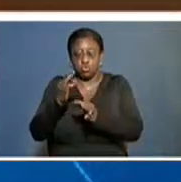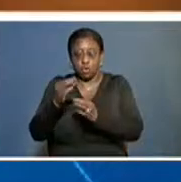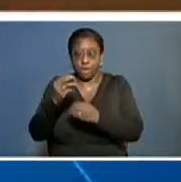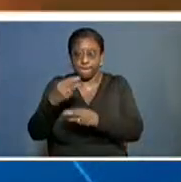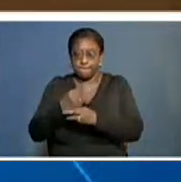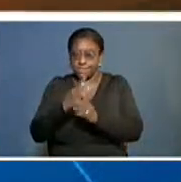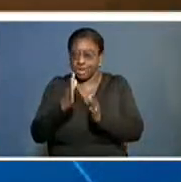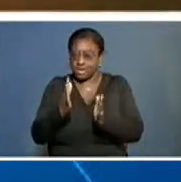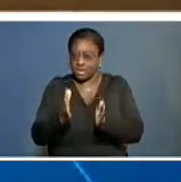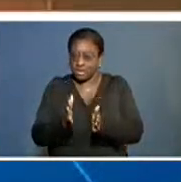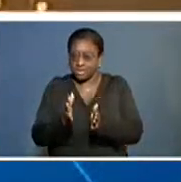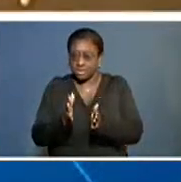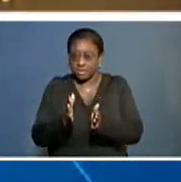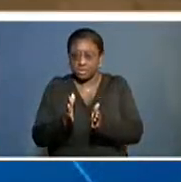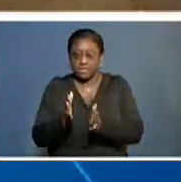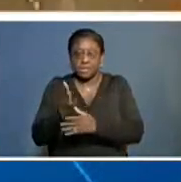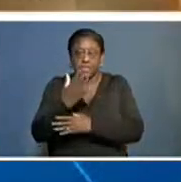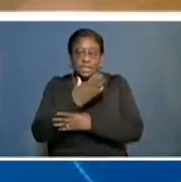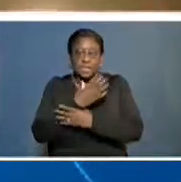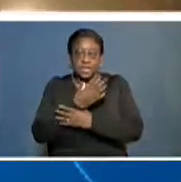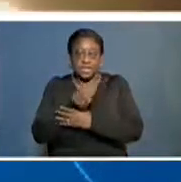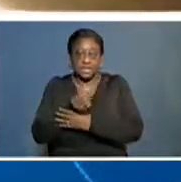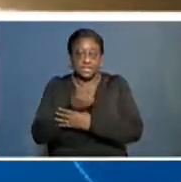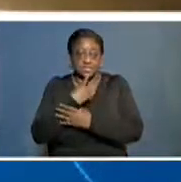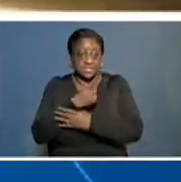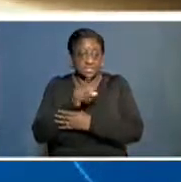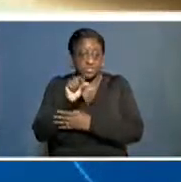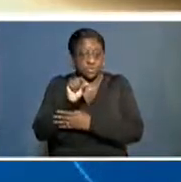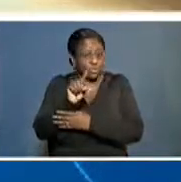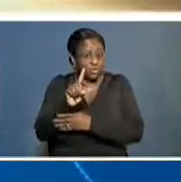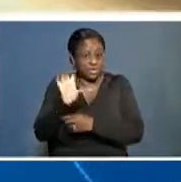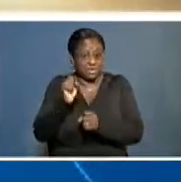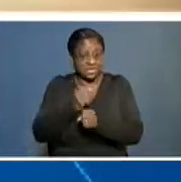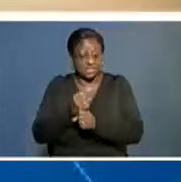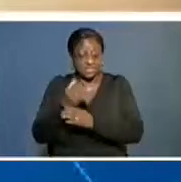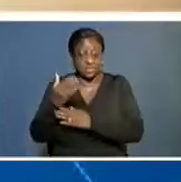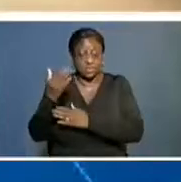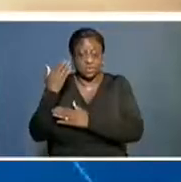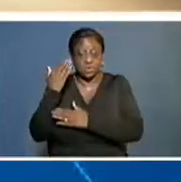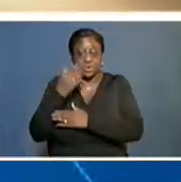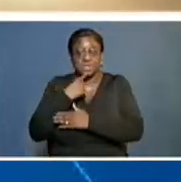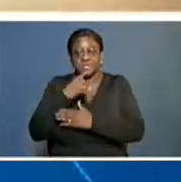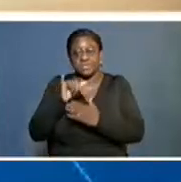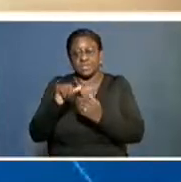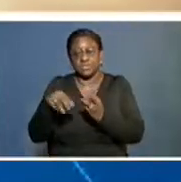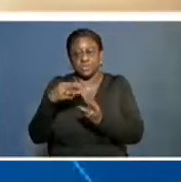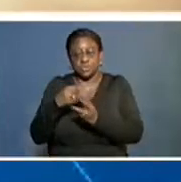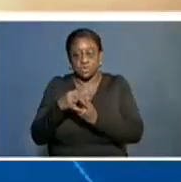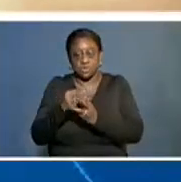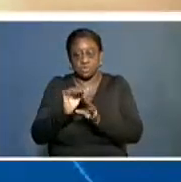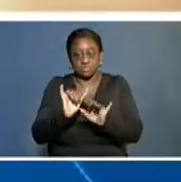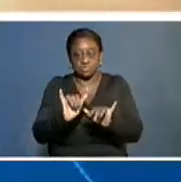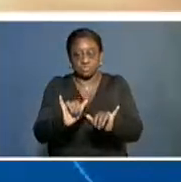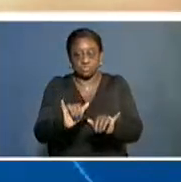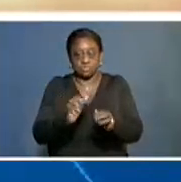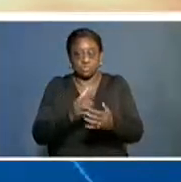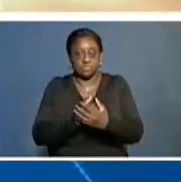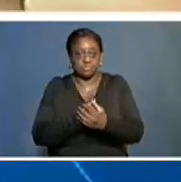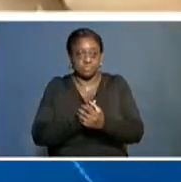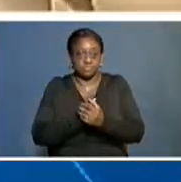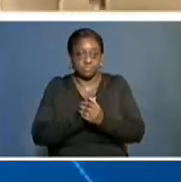Vendors Advancement Association, recounts, 21 years ago, it was like the world came to a standstill.